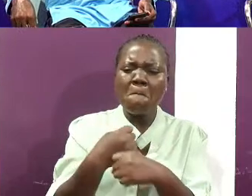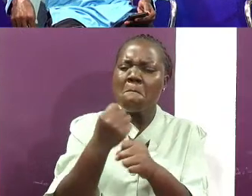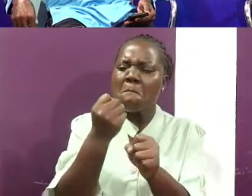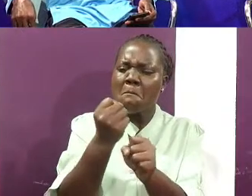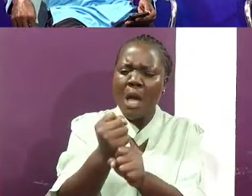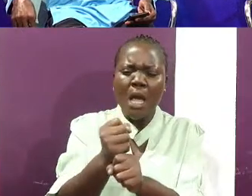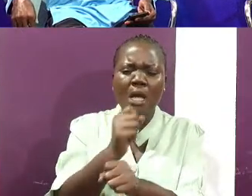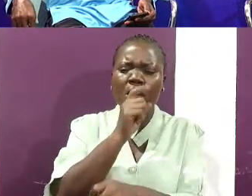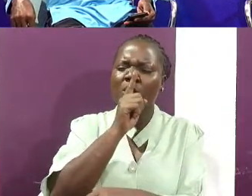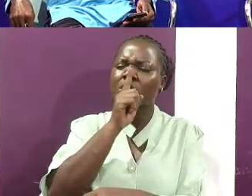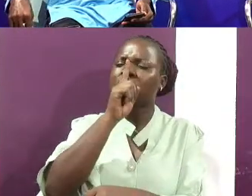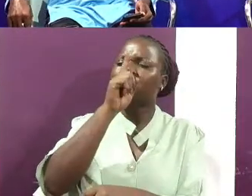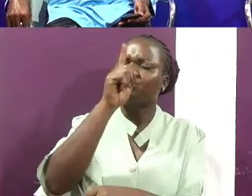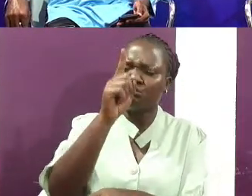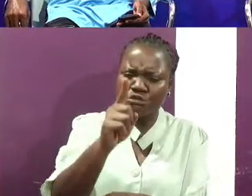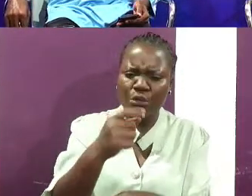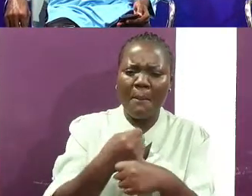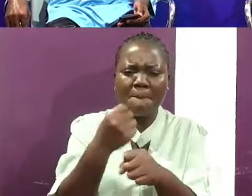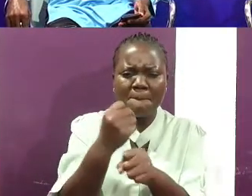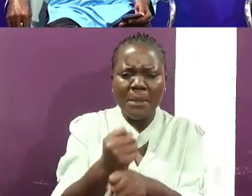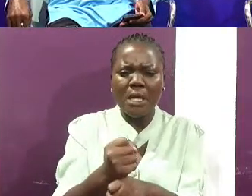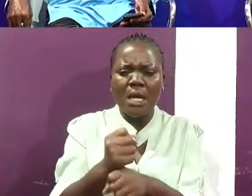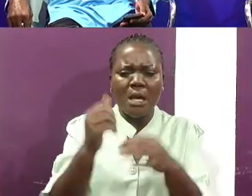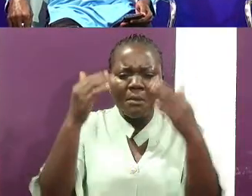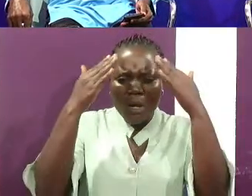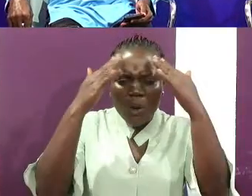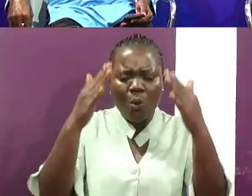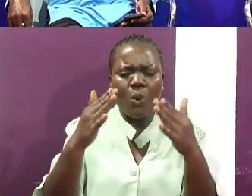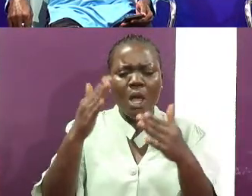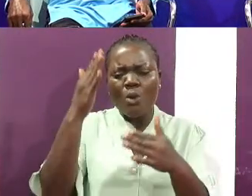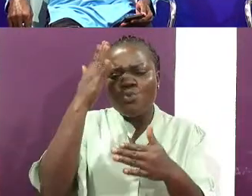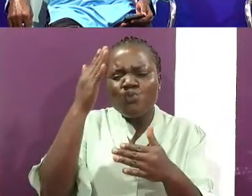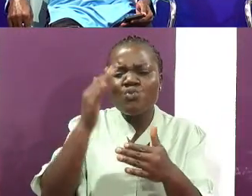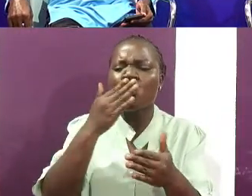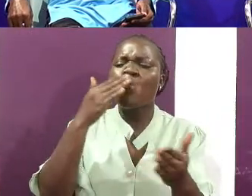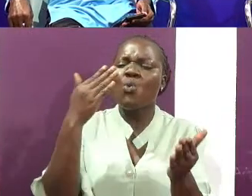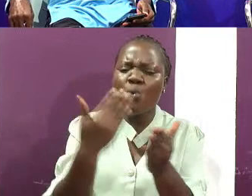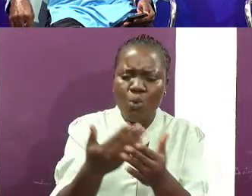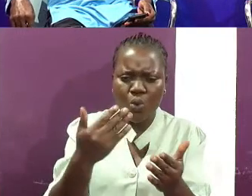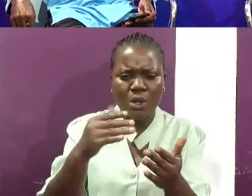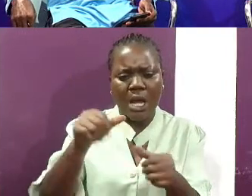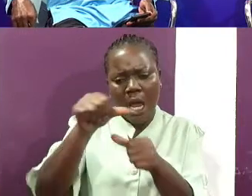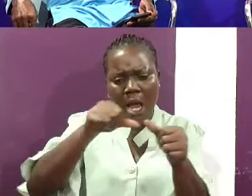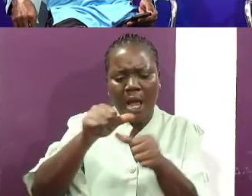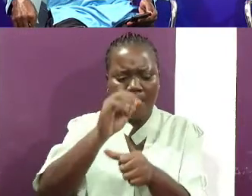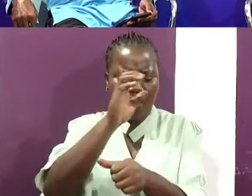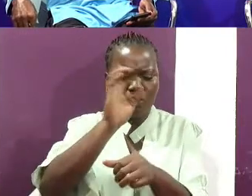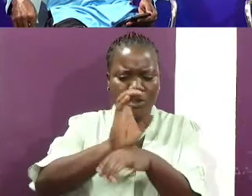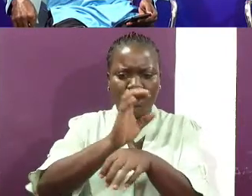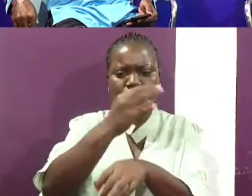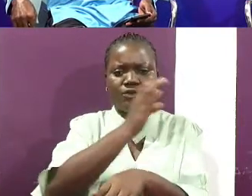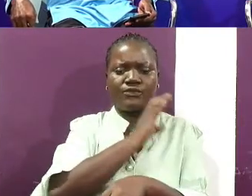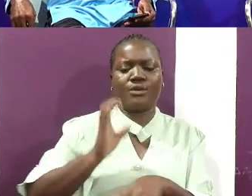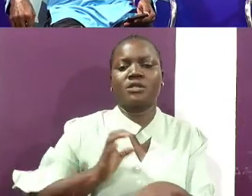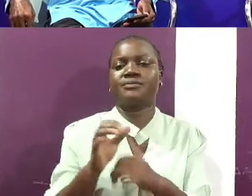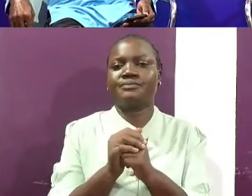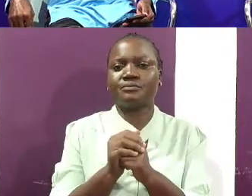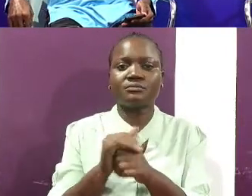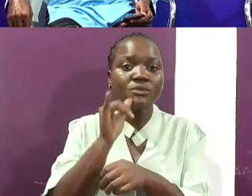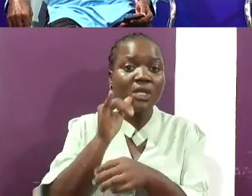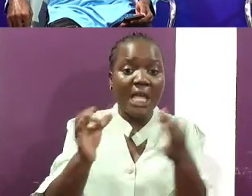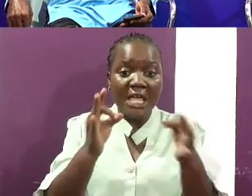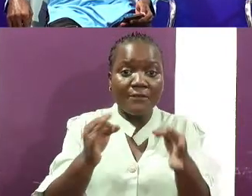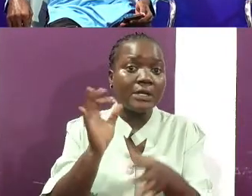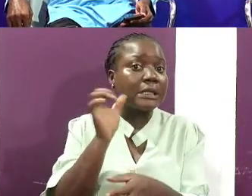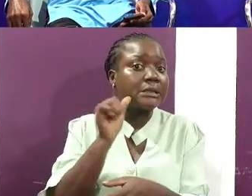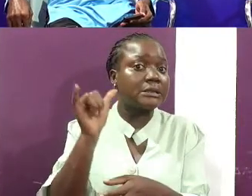a announce so among the bow as Orchard of Christ. And the Enra, so we tell lesson here. I think say it was very, very